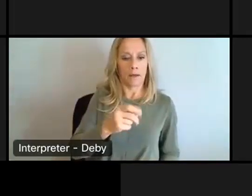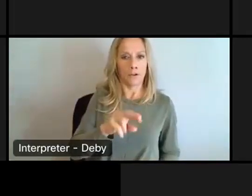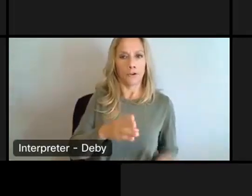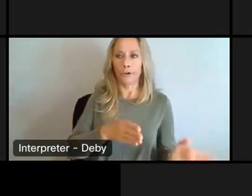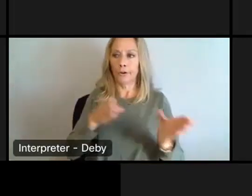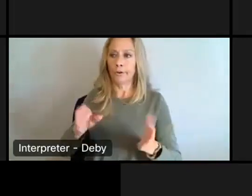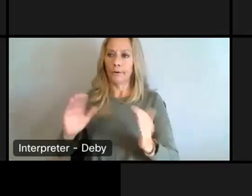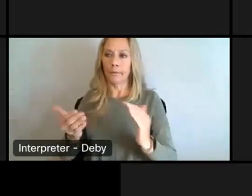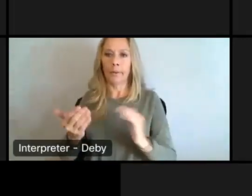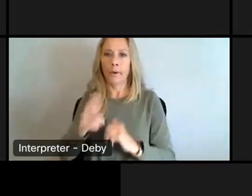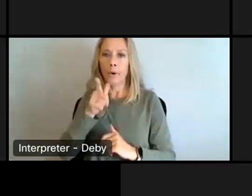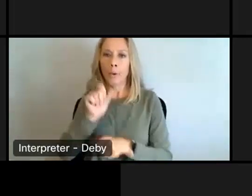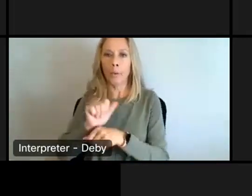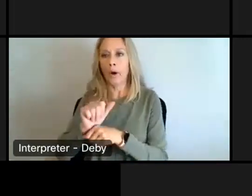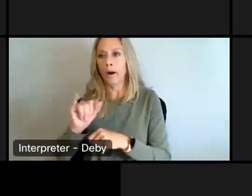tech?